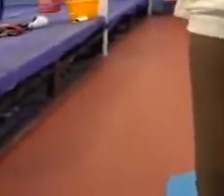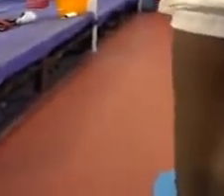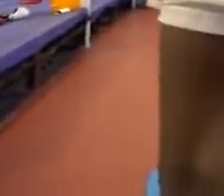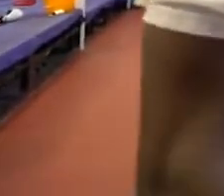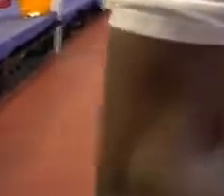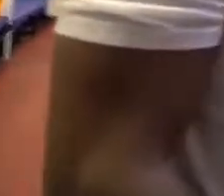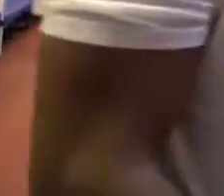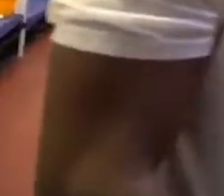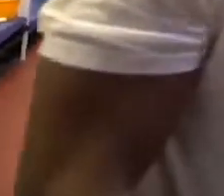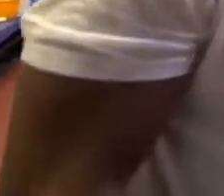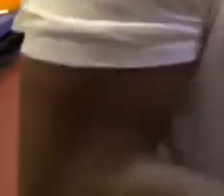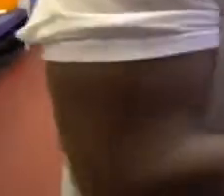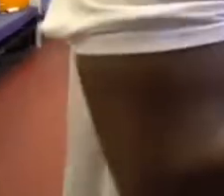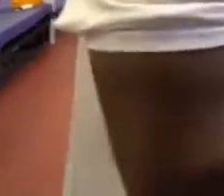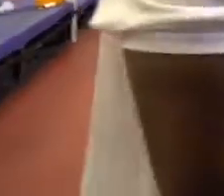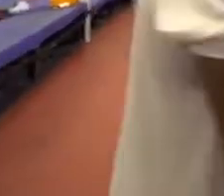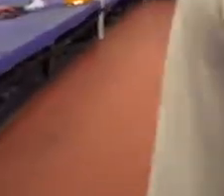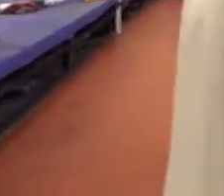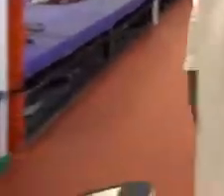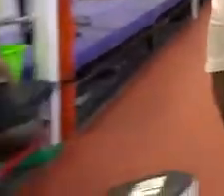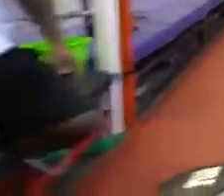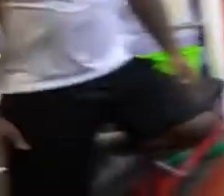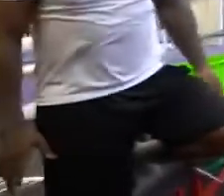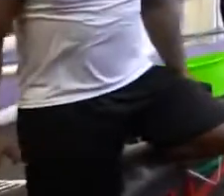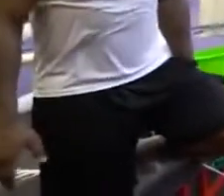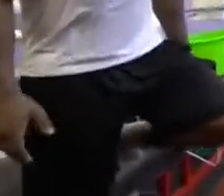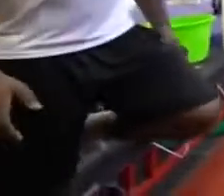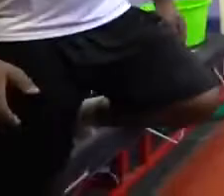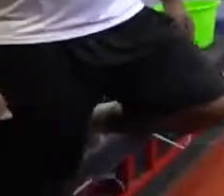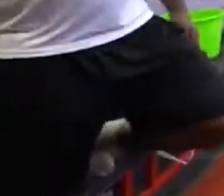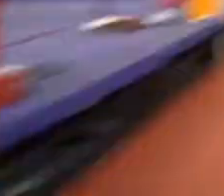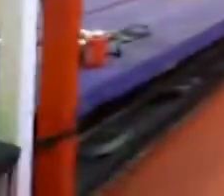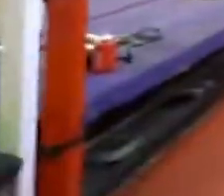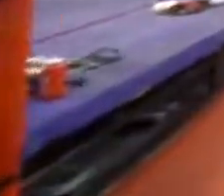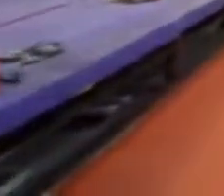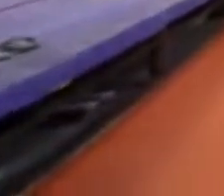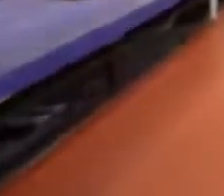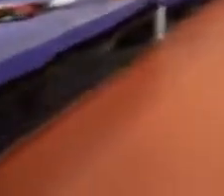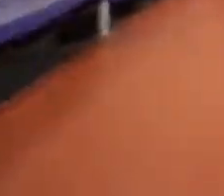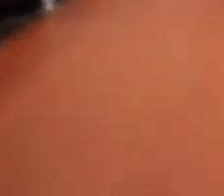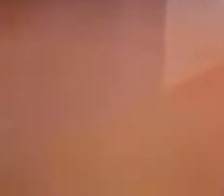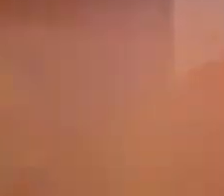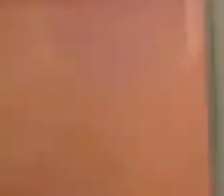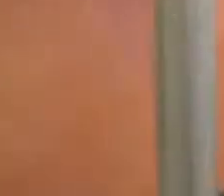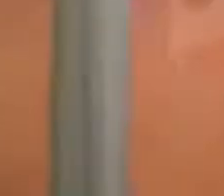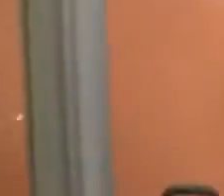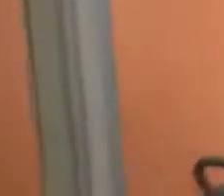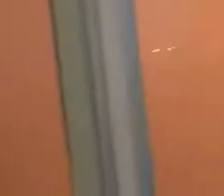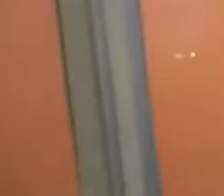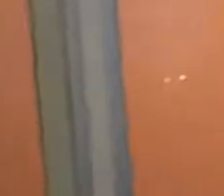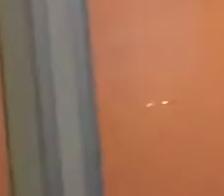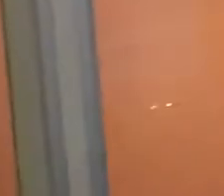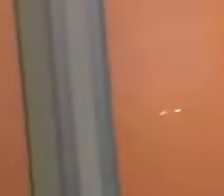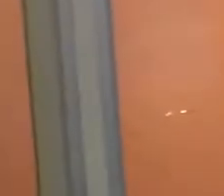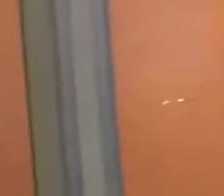one. Like, try and balance, like, life. You know what I'm saying? Come. No!